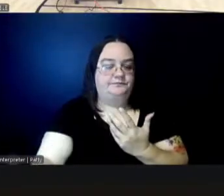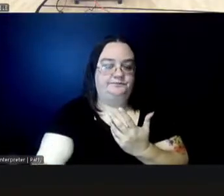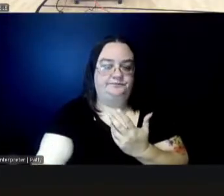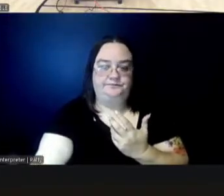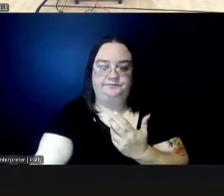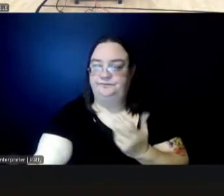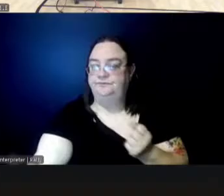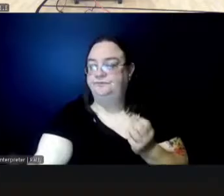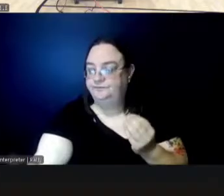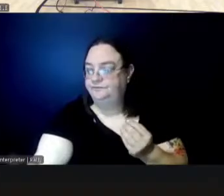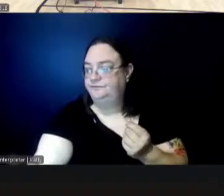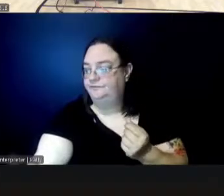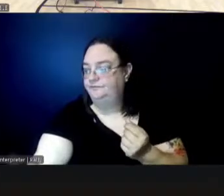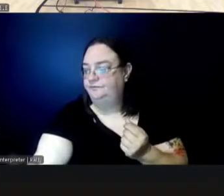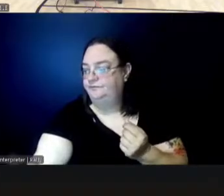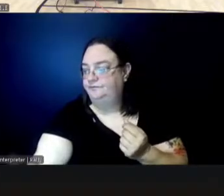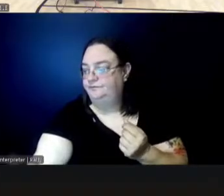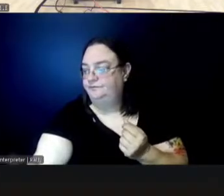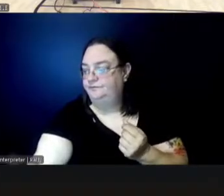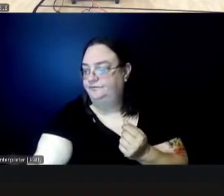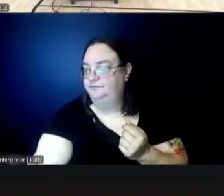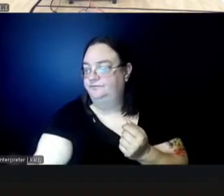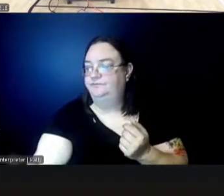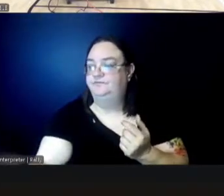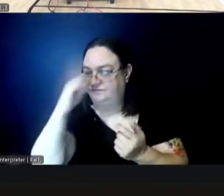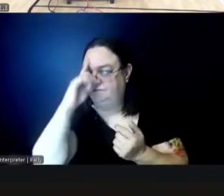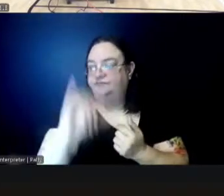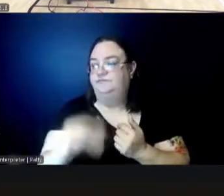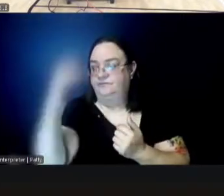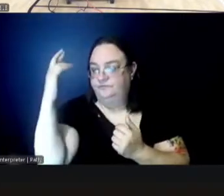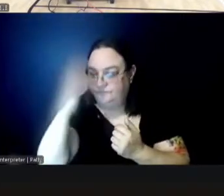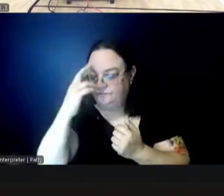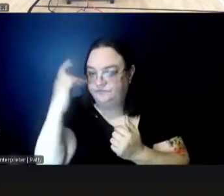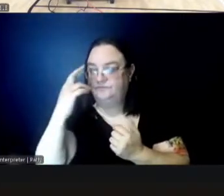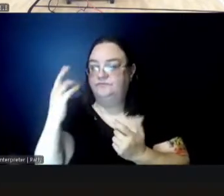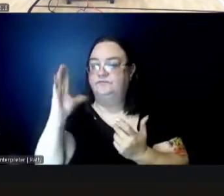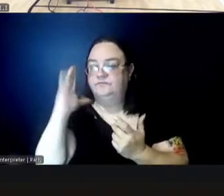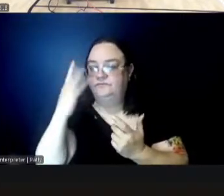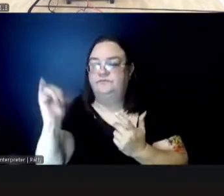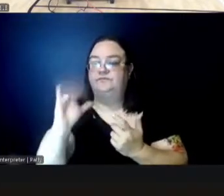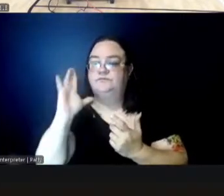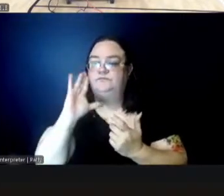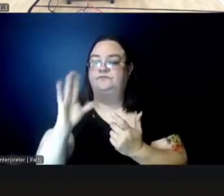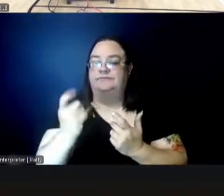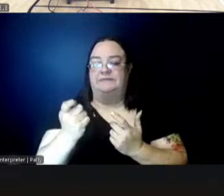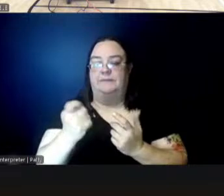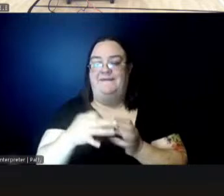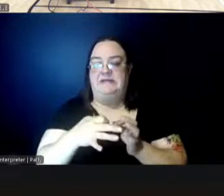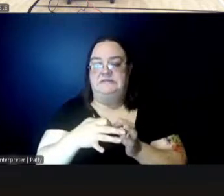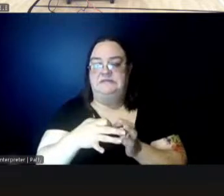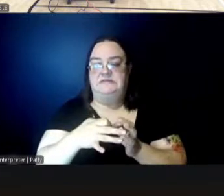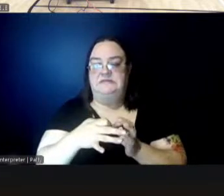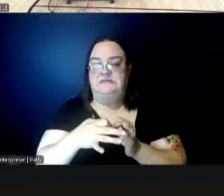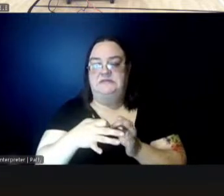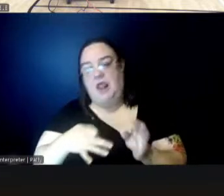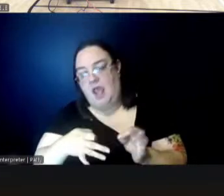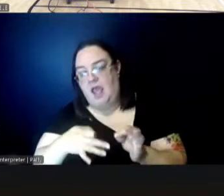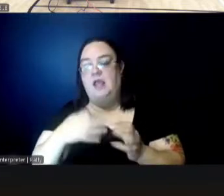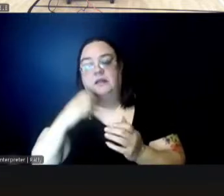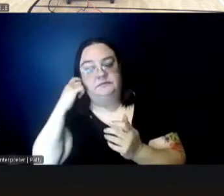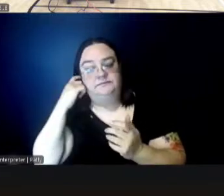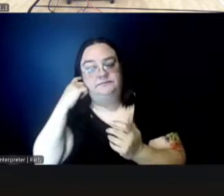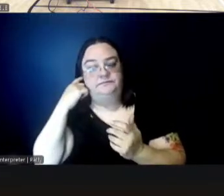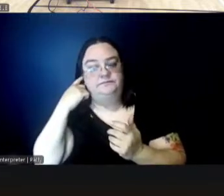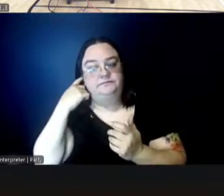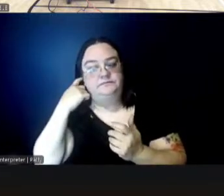So for those reasons, it seems like we're having to, we're going to be delayed a little bit. And then, of course, the Thanksgiving holiday